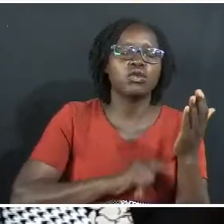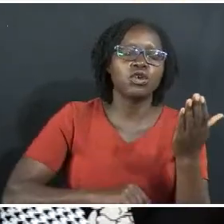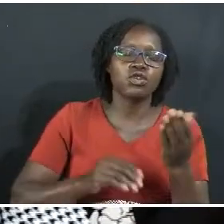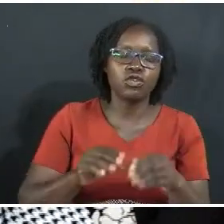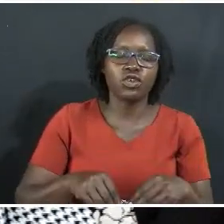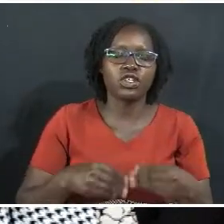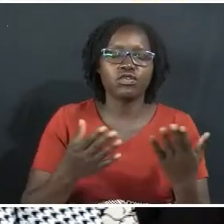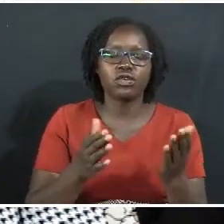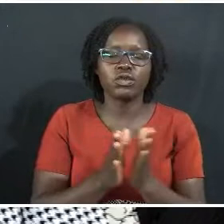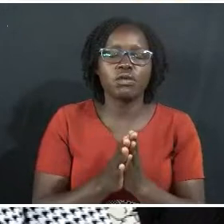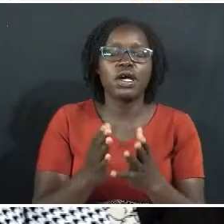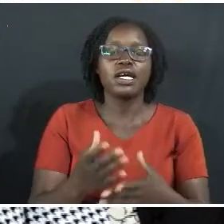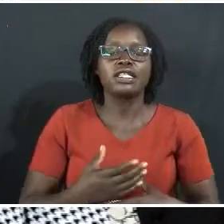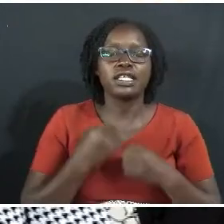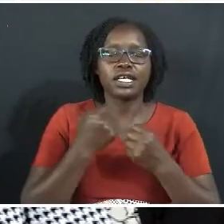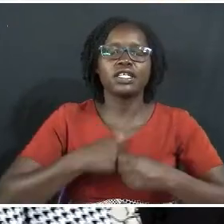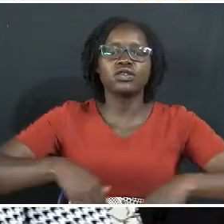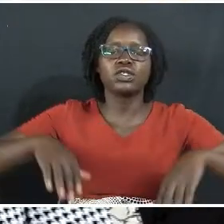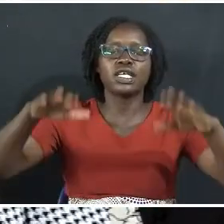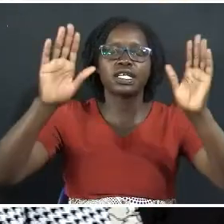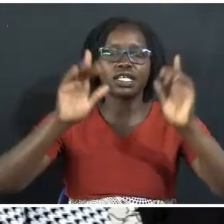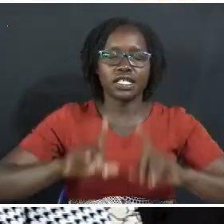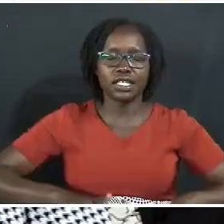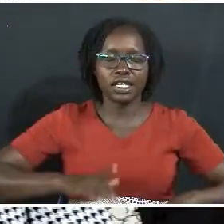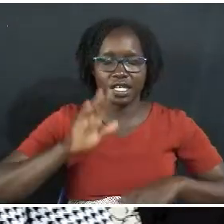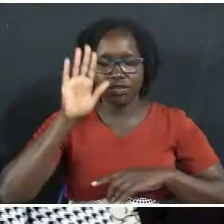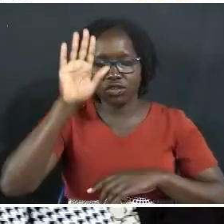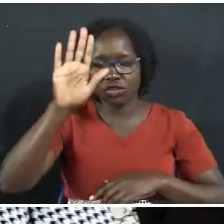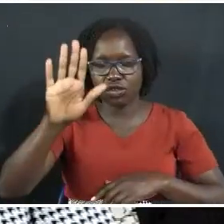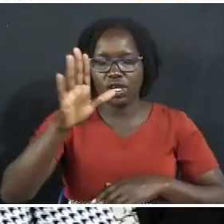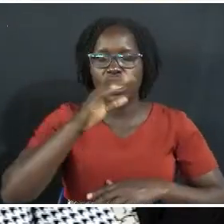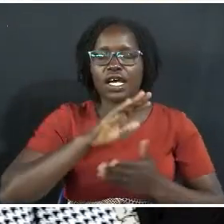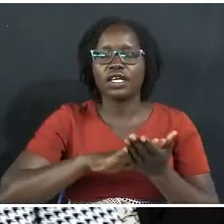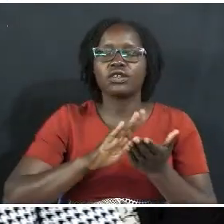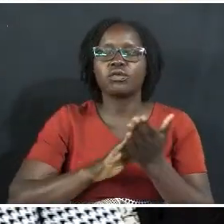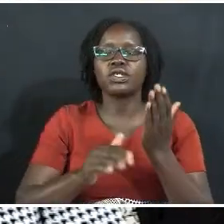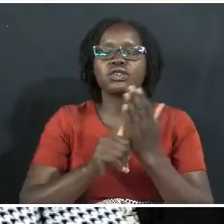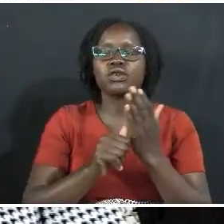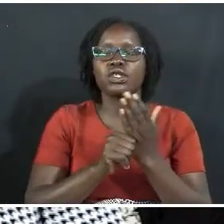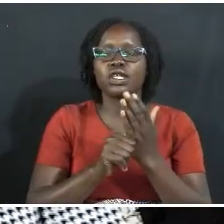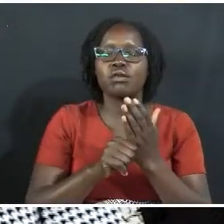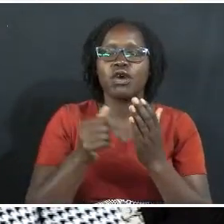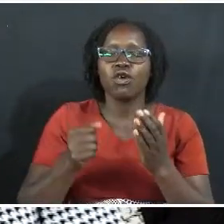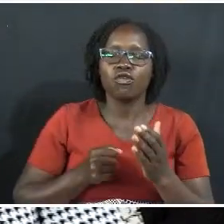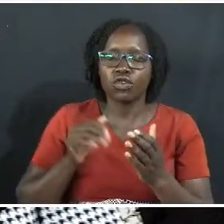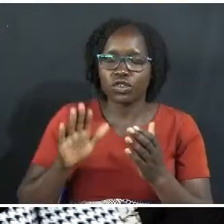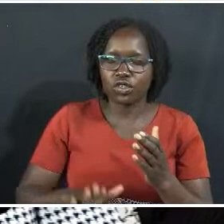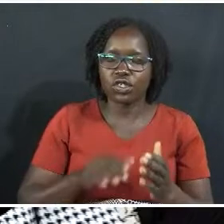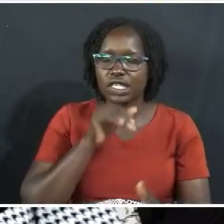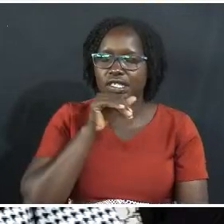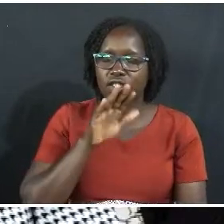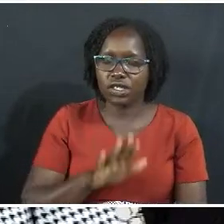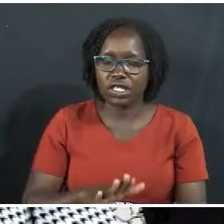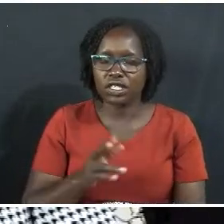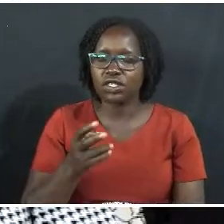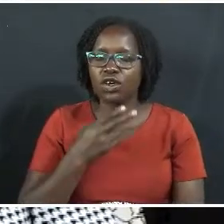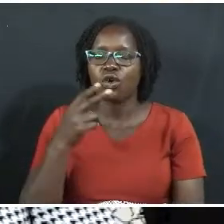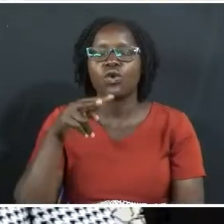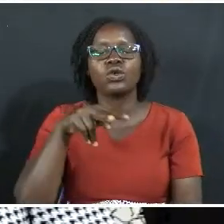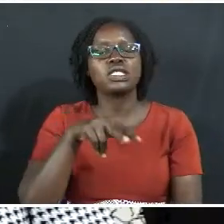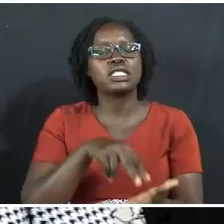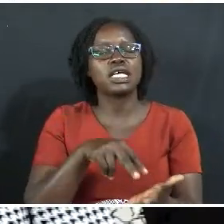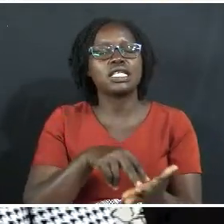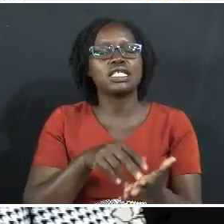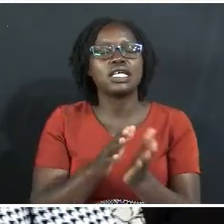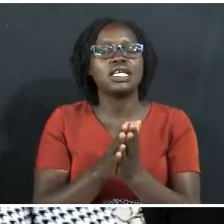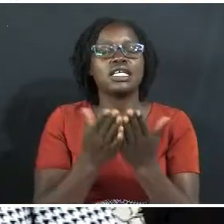giving them the courage to surrender their lives to you. Yes. And we praise your name, Lord, for your daughters and your sons who stand